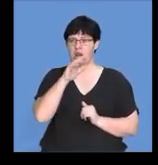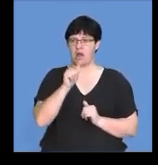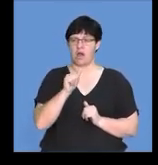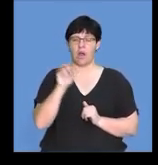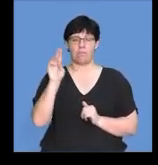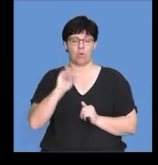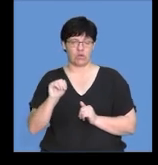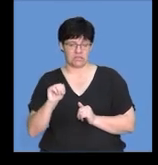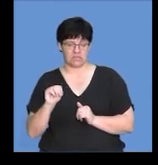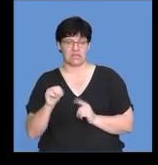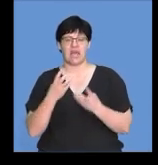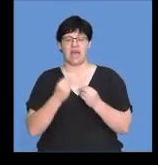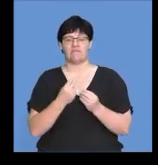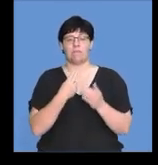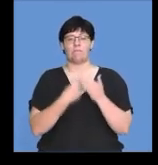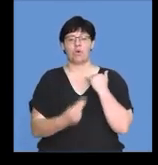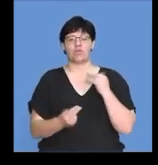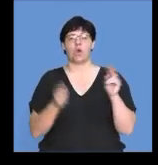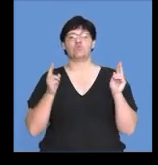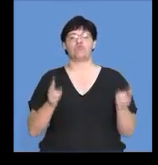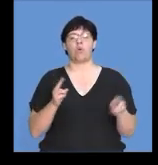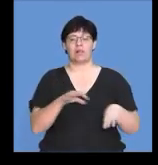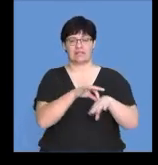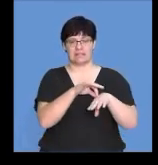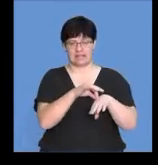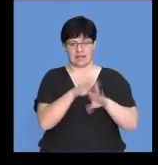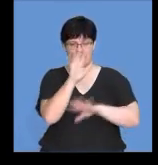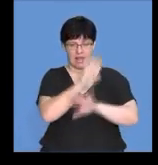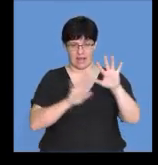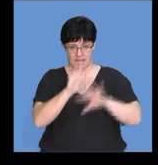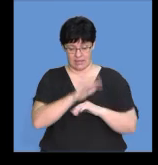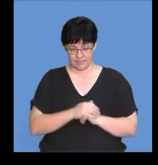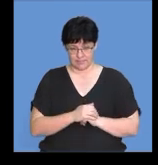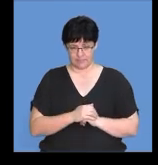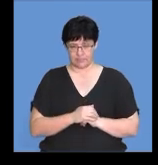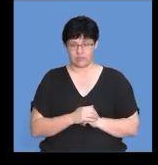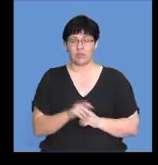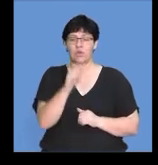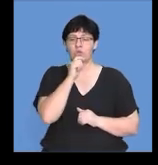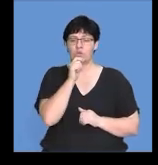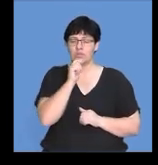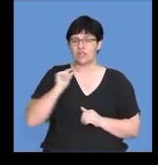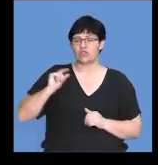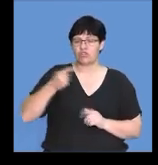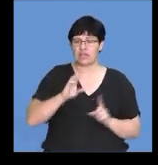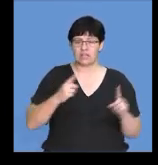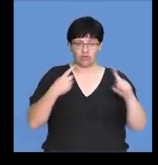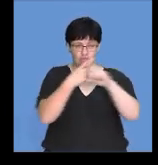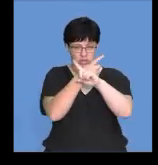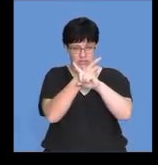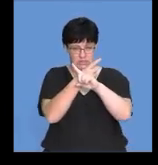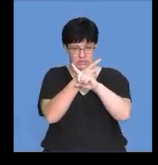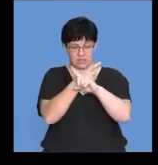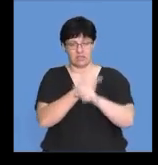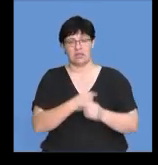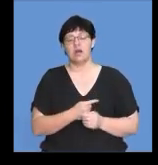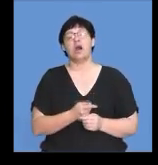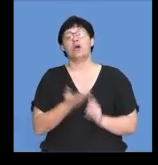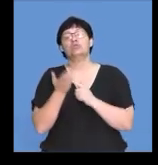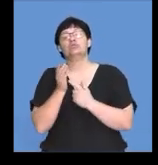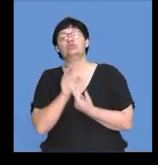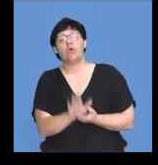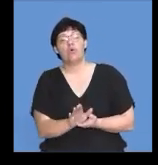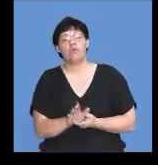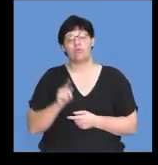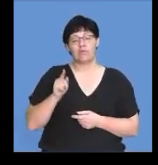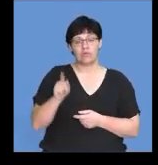Maurice both have normal skin coloring. Using a genetic cross, guys, show how